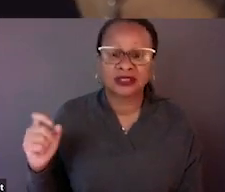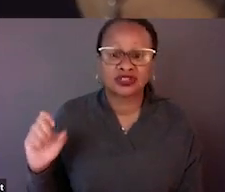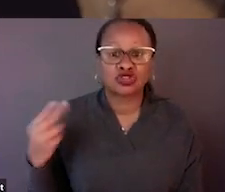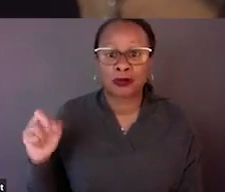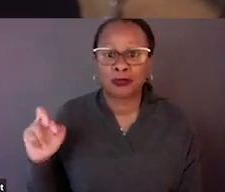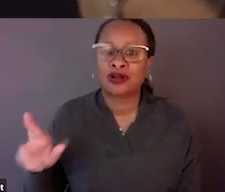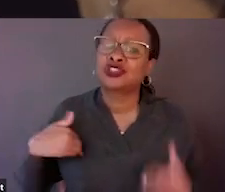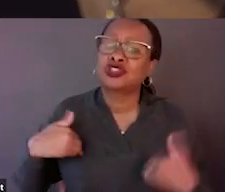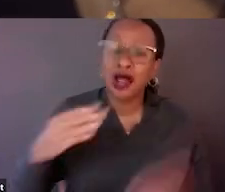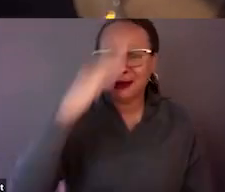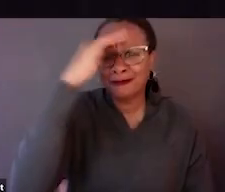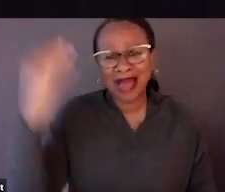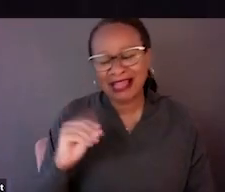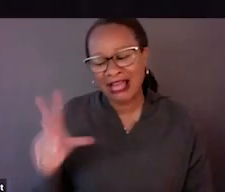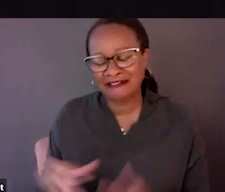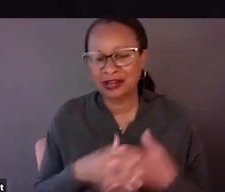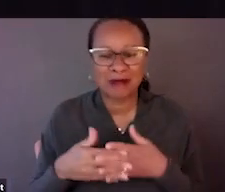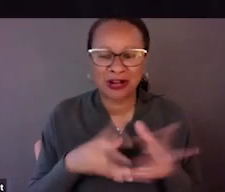first film.